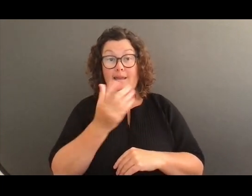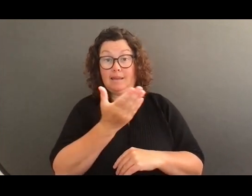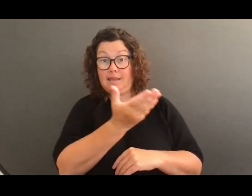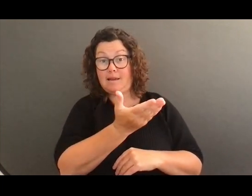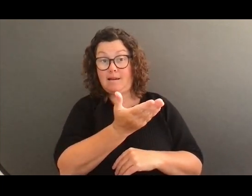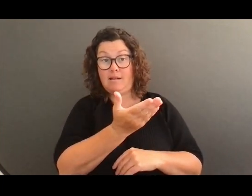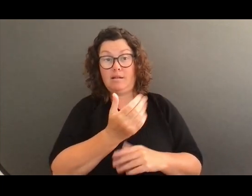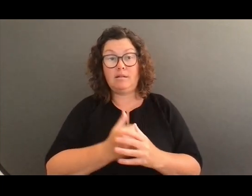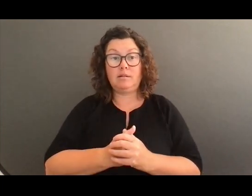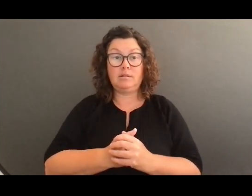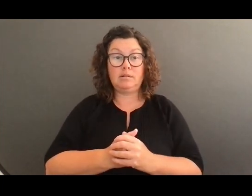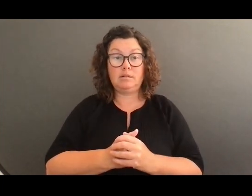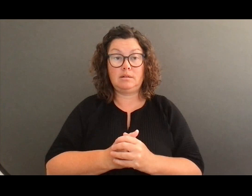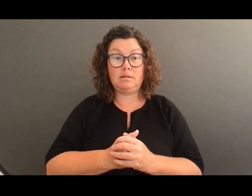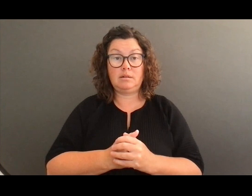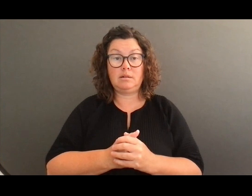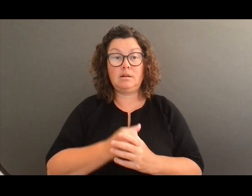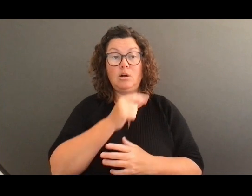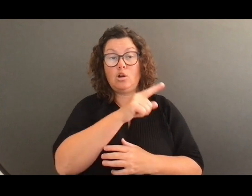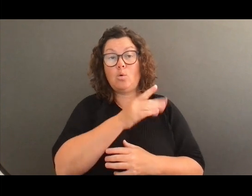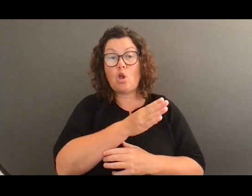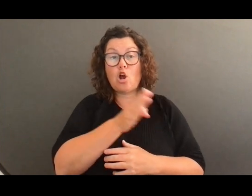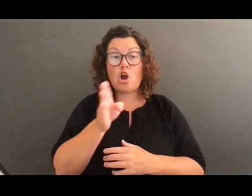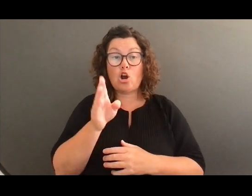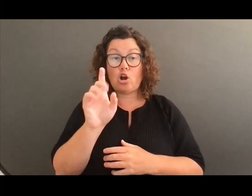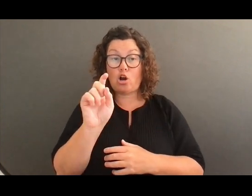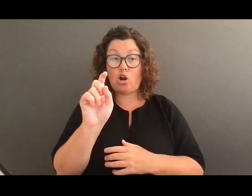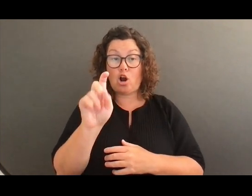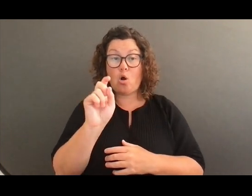You will go to the subject,